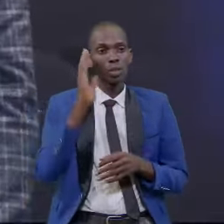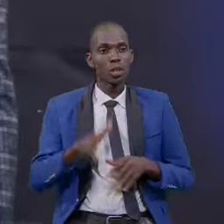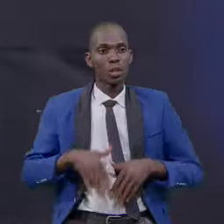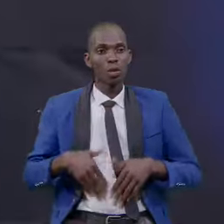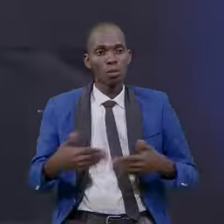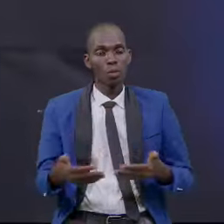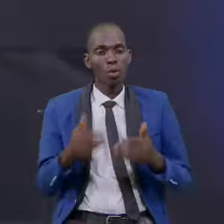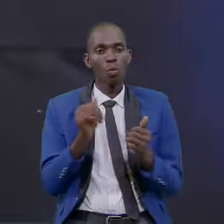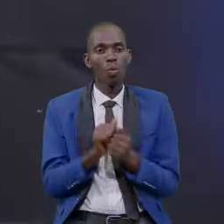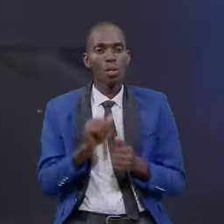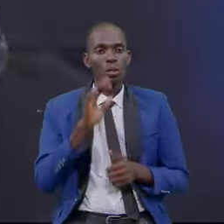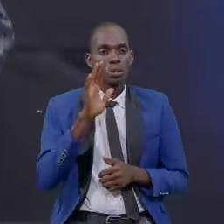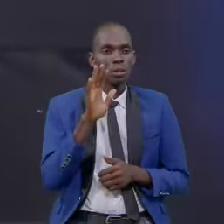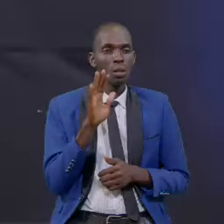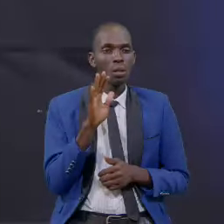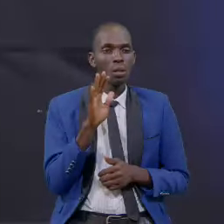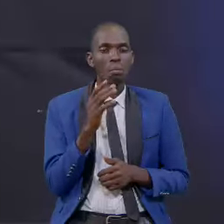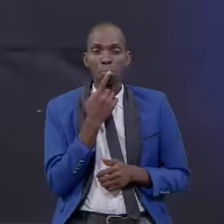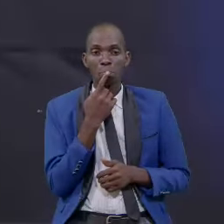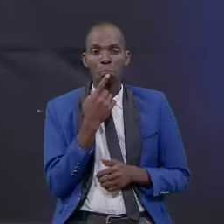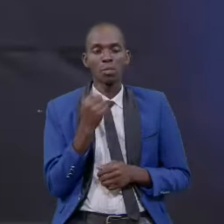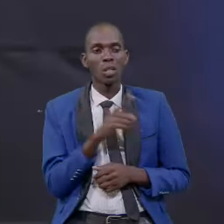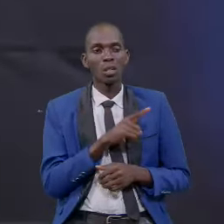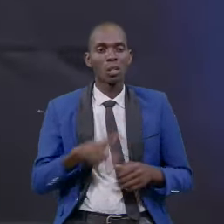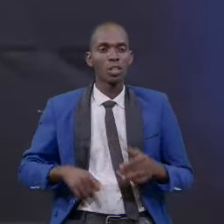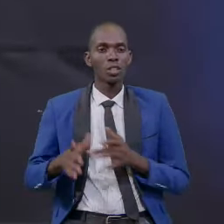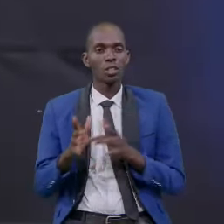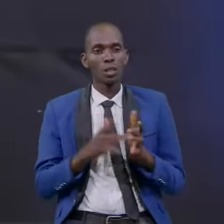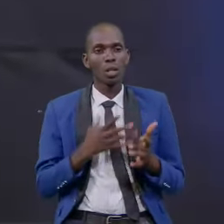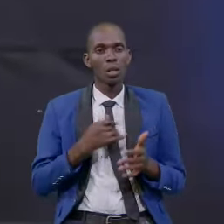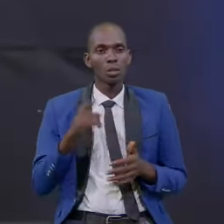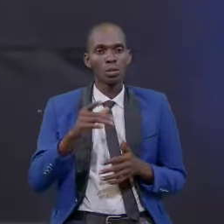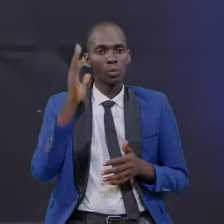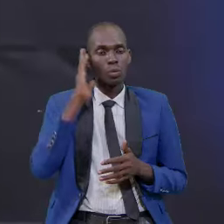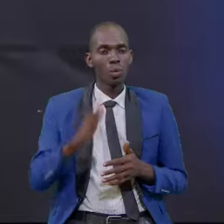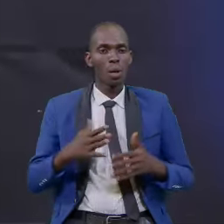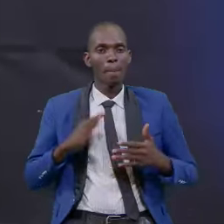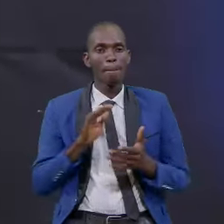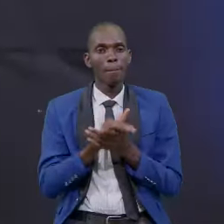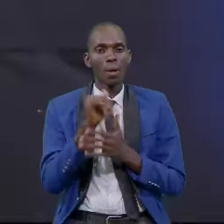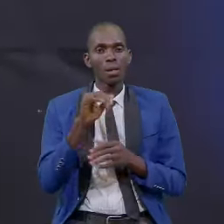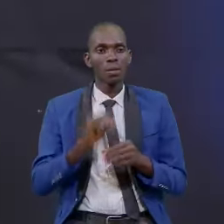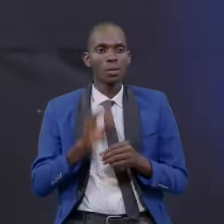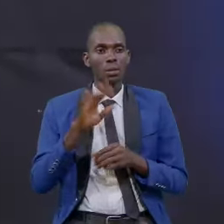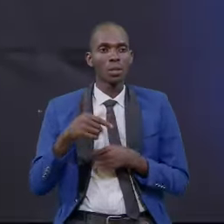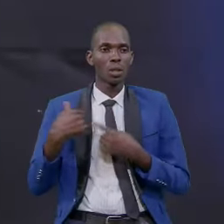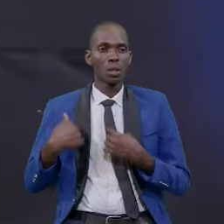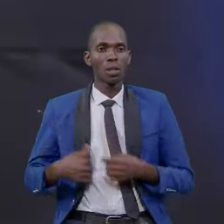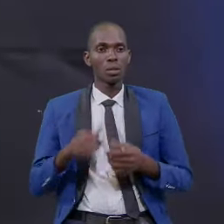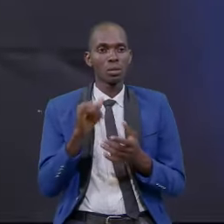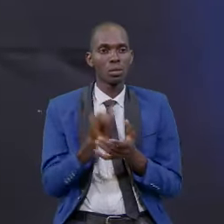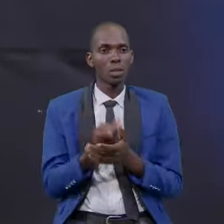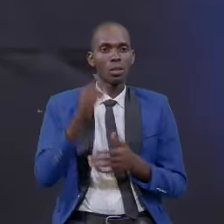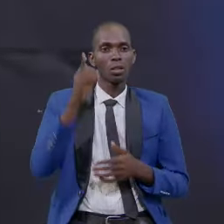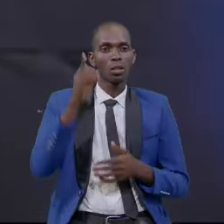thy mouth the Lord Jesus and shall believe in thine heart that God